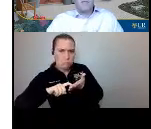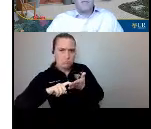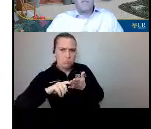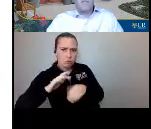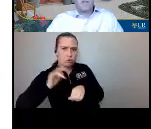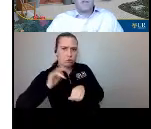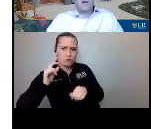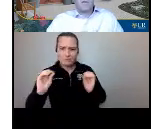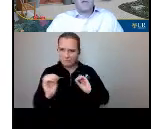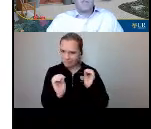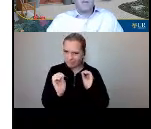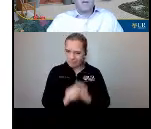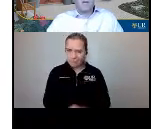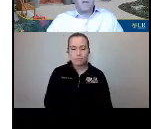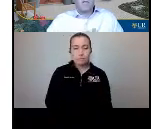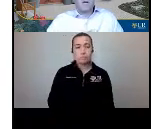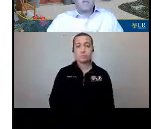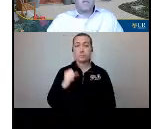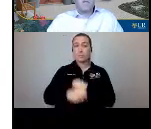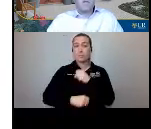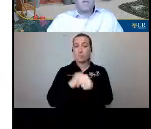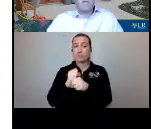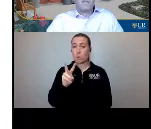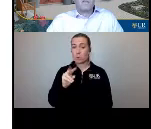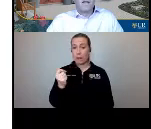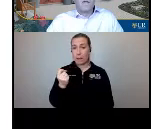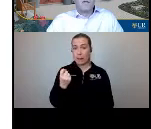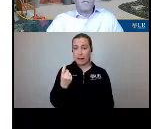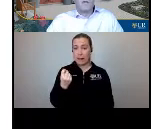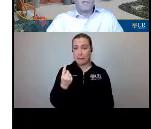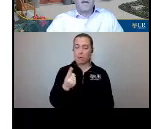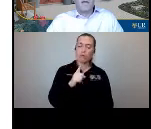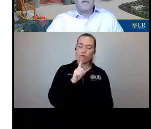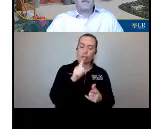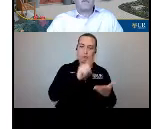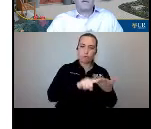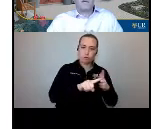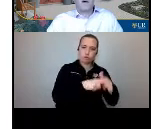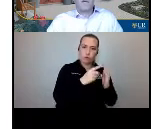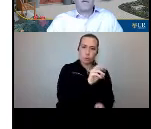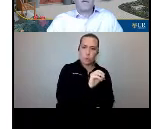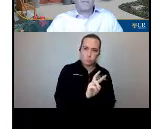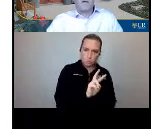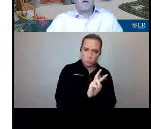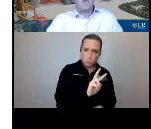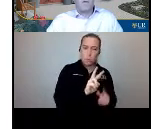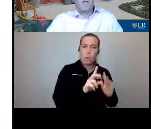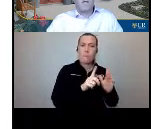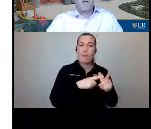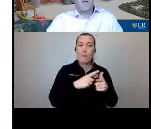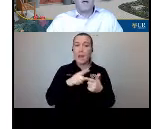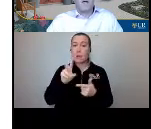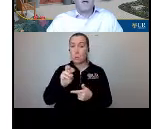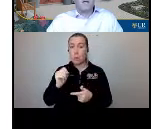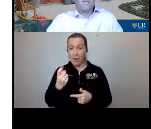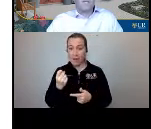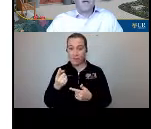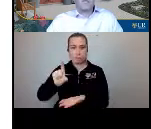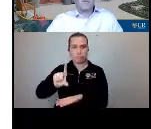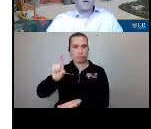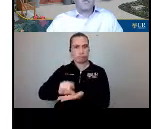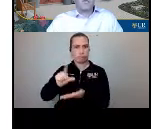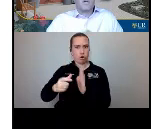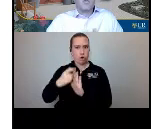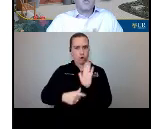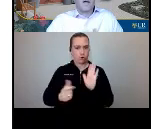had been research ongoing that started in 2002. In 2011, we had the biggest article about lung screening. The